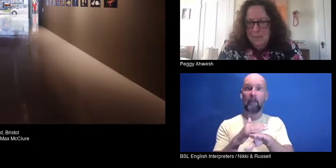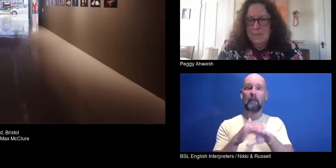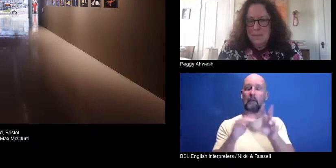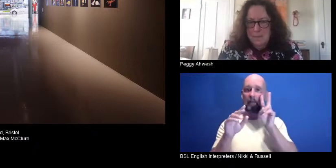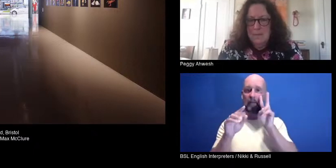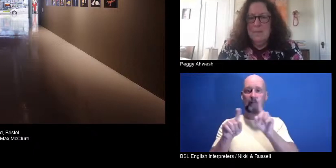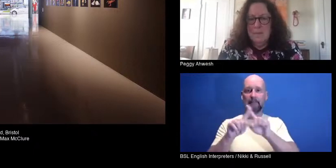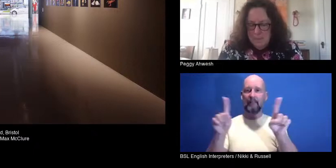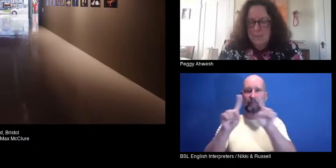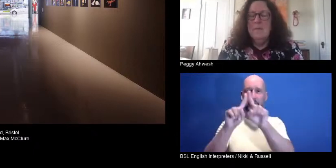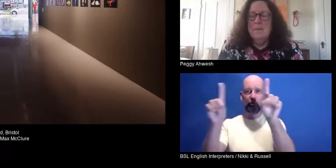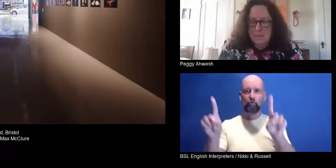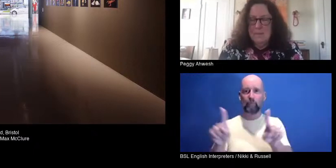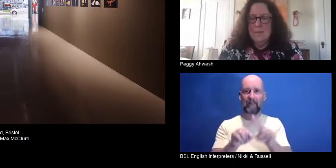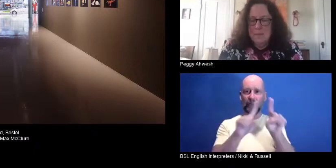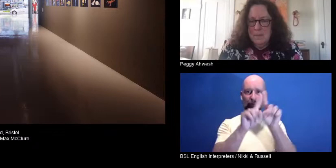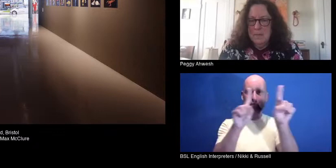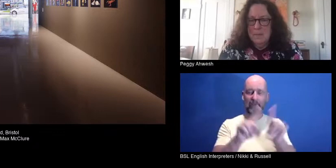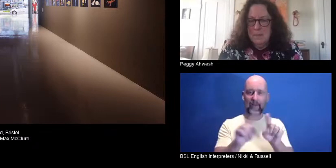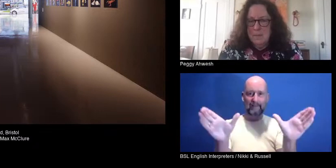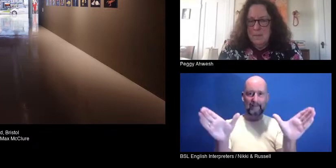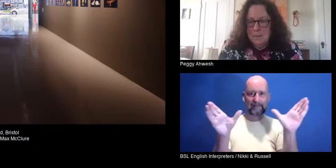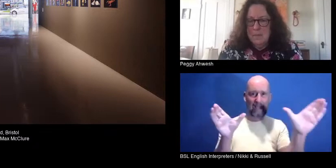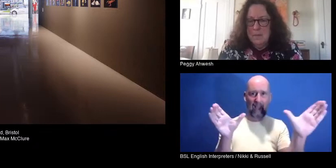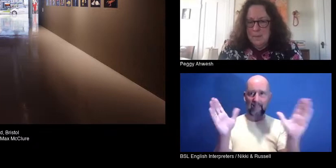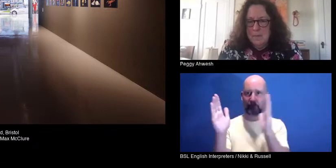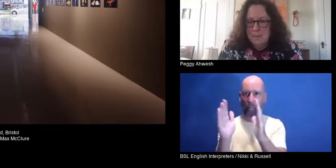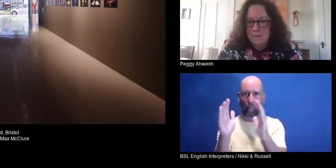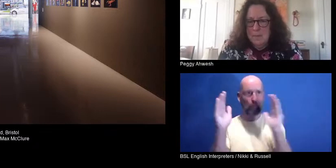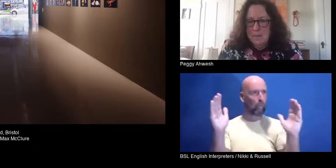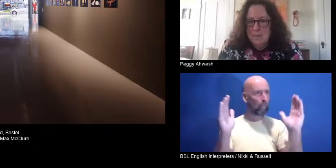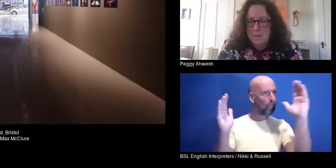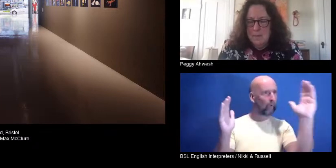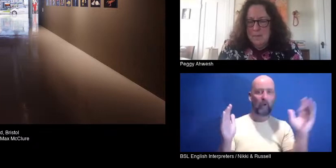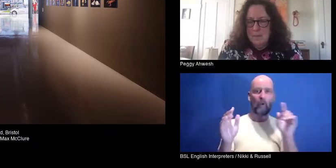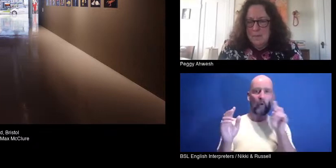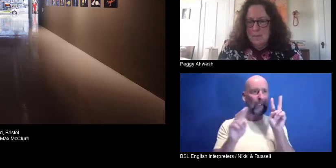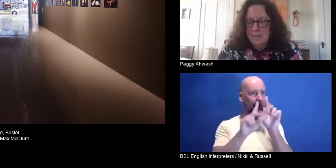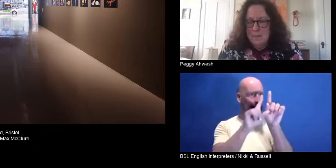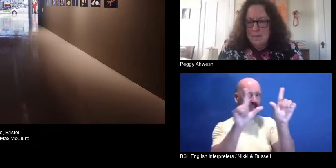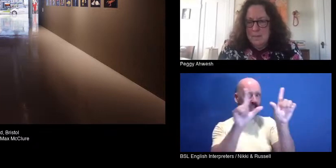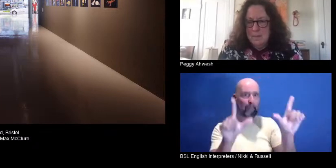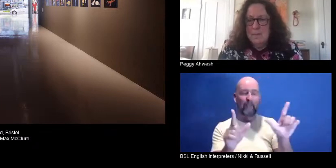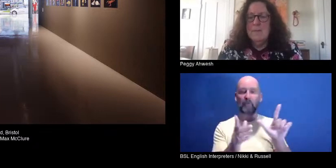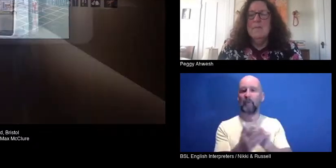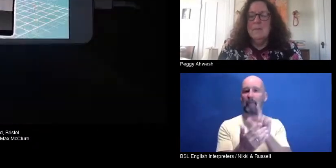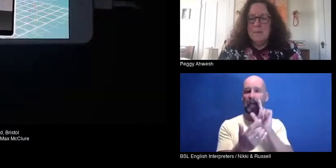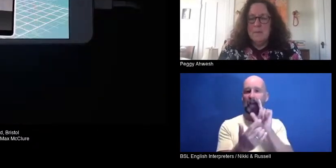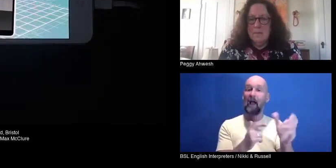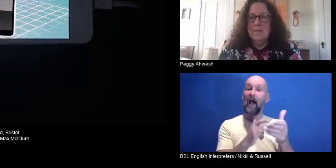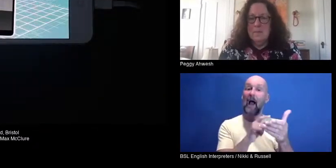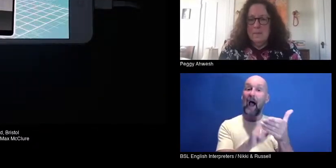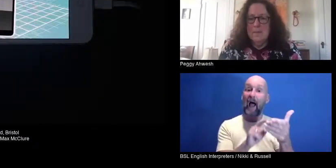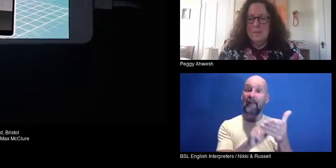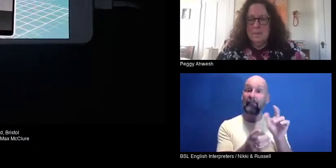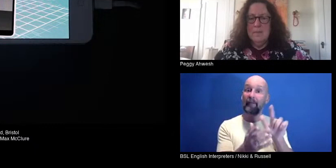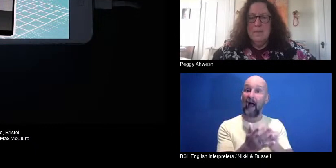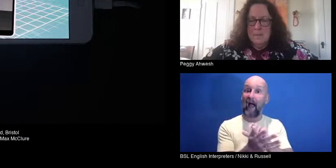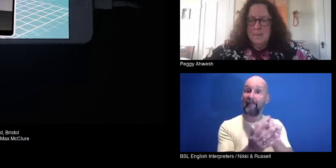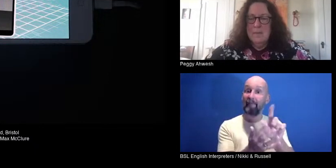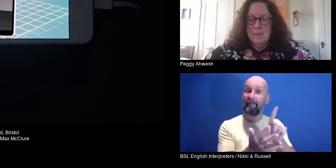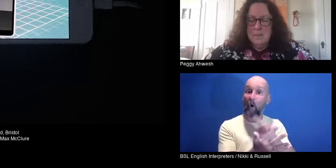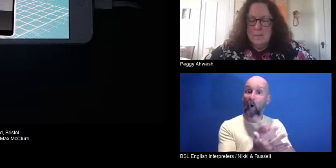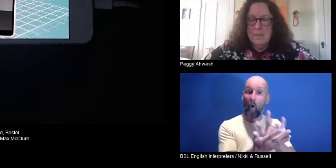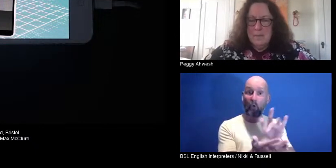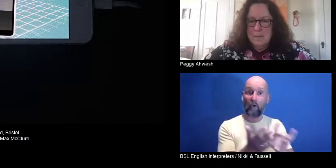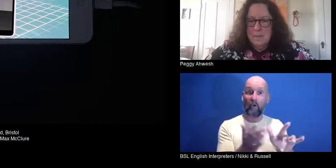screen sizes and lots of different ways of sort of realizing the image, whether it's an iPhone screen or the CRT stacks, or